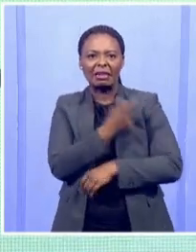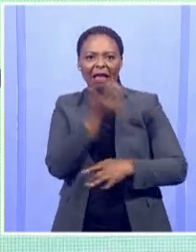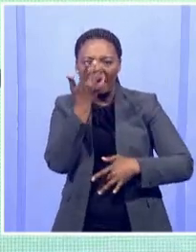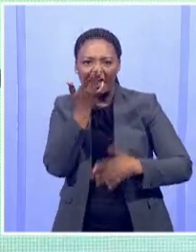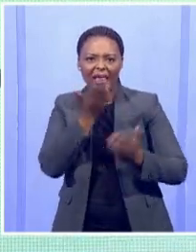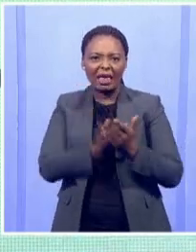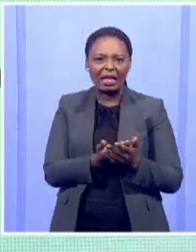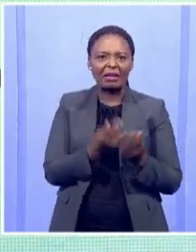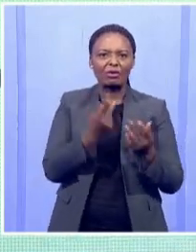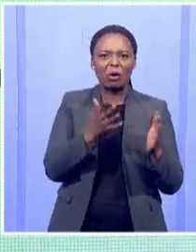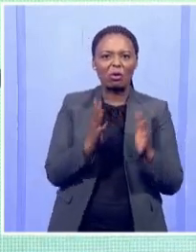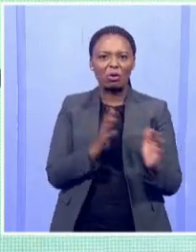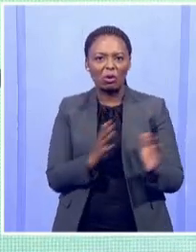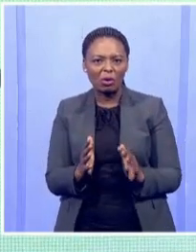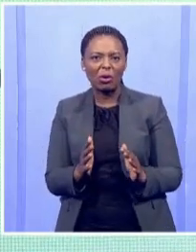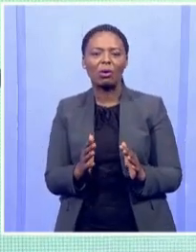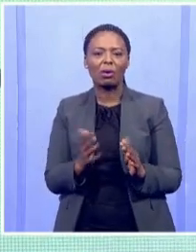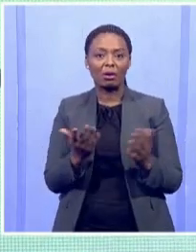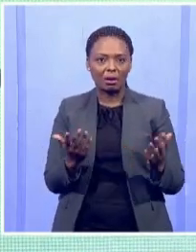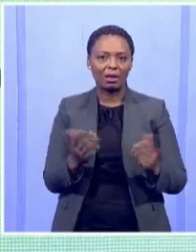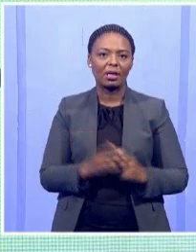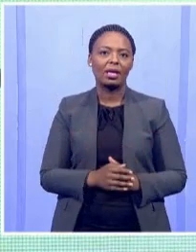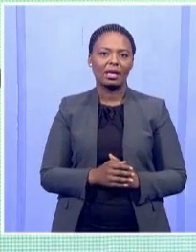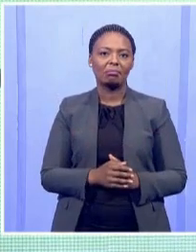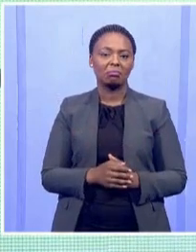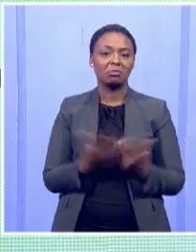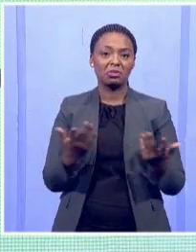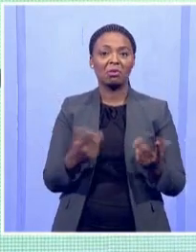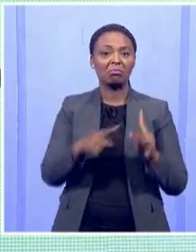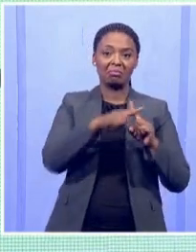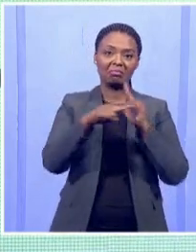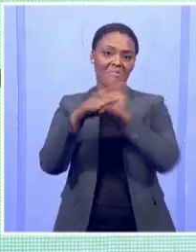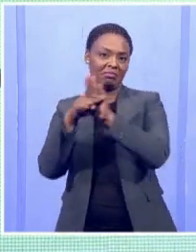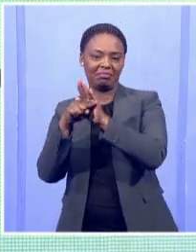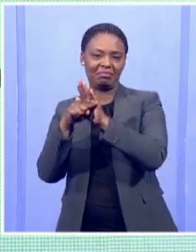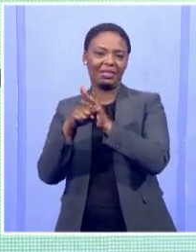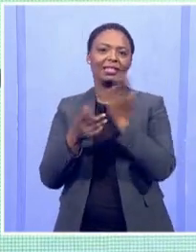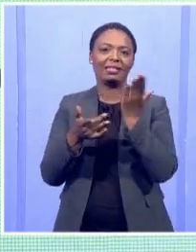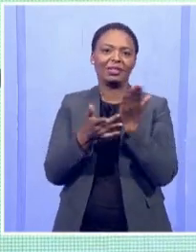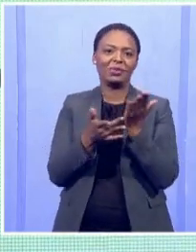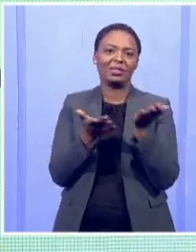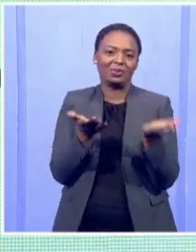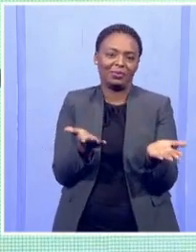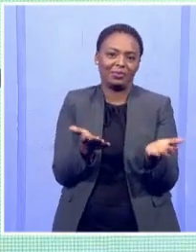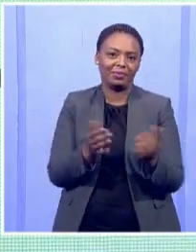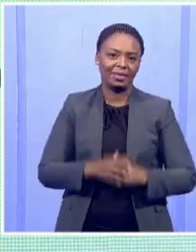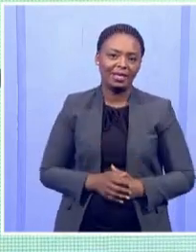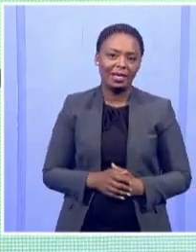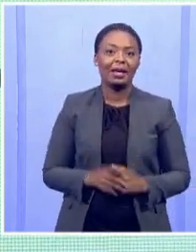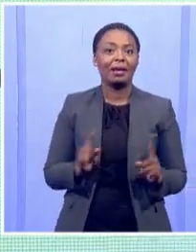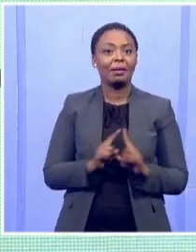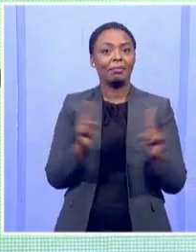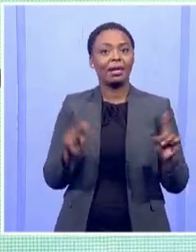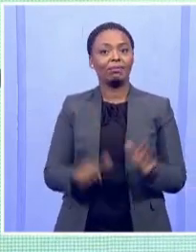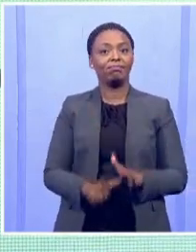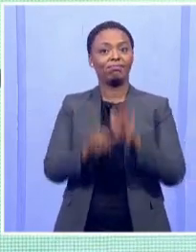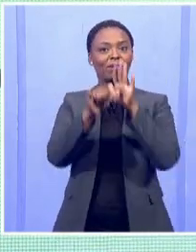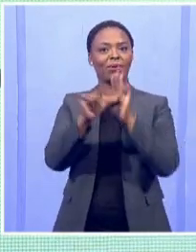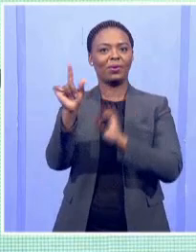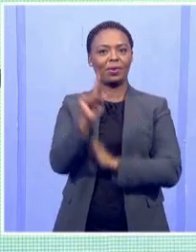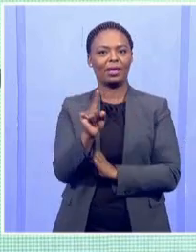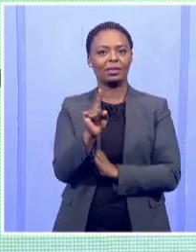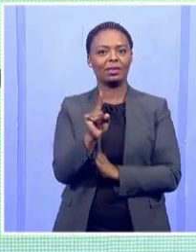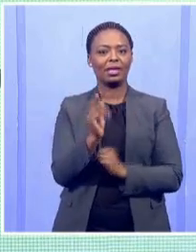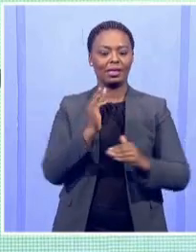have also made use of this technology. So what is important is that from our